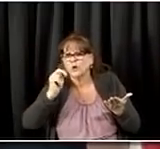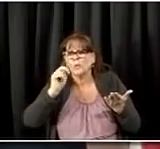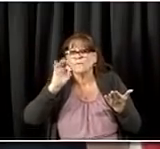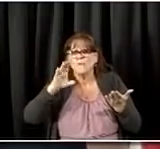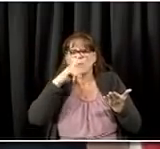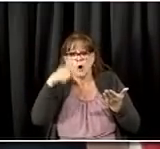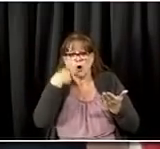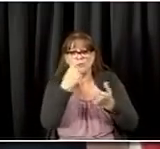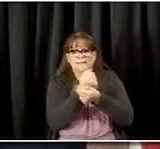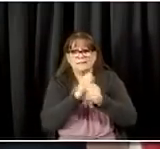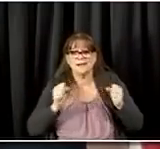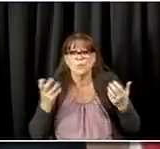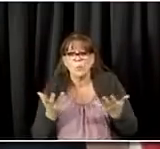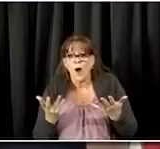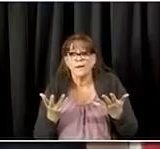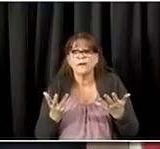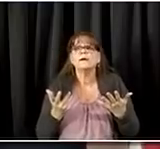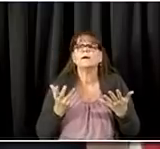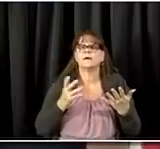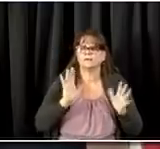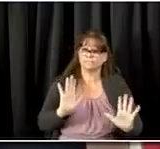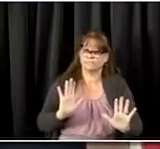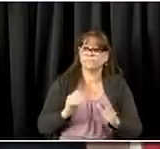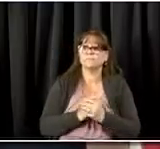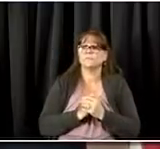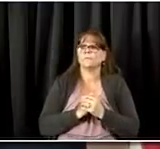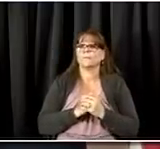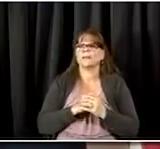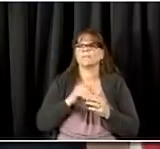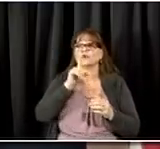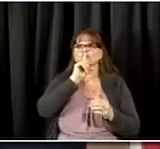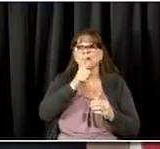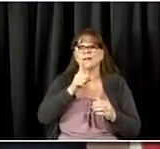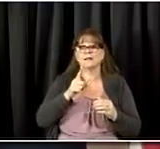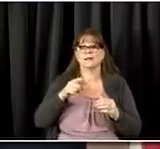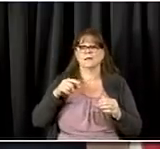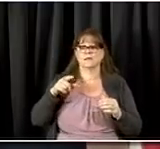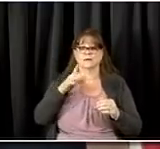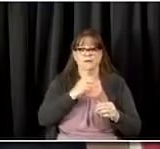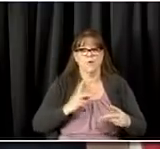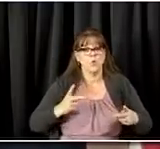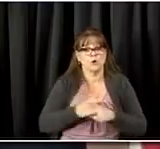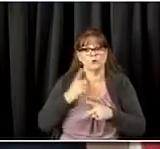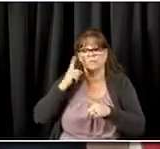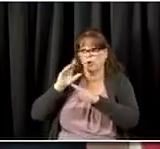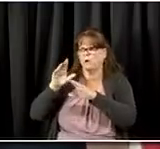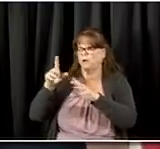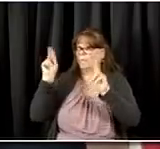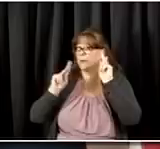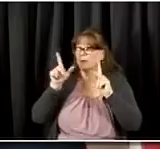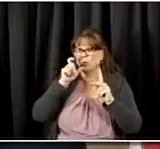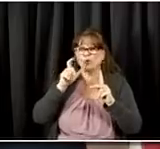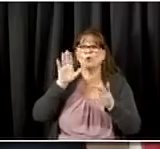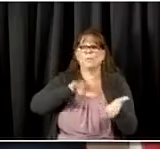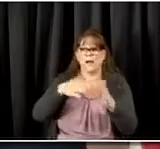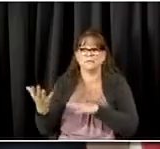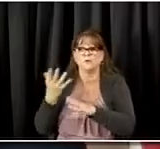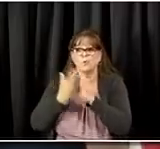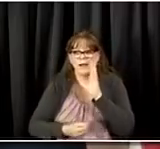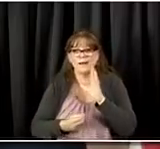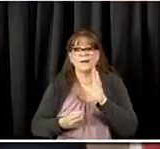Of course, most of all for the folks who've suffered the health impacts of COVID, but also for the students, for the teachers, for the